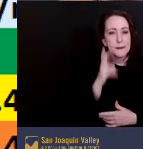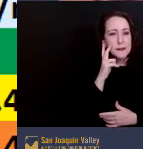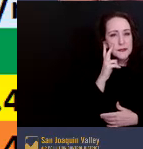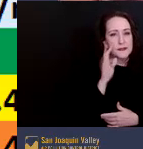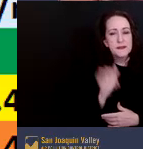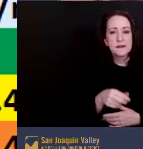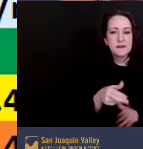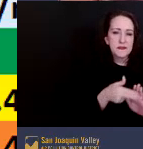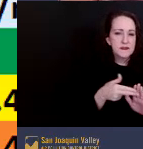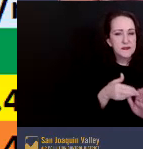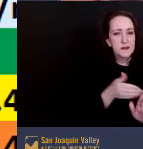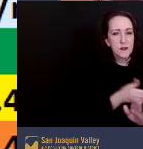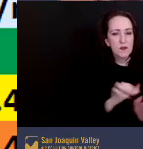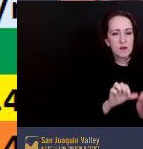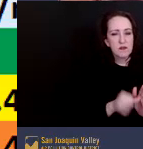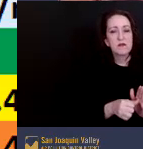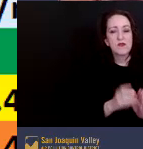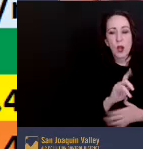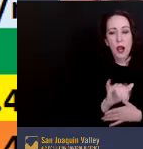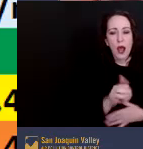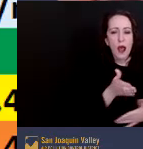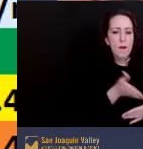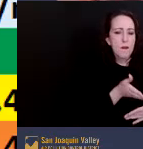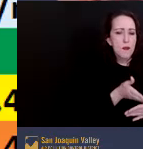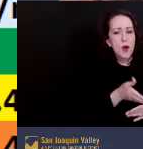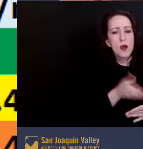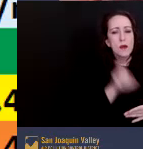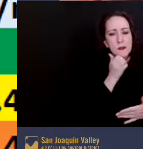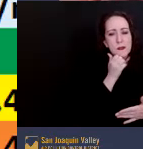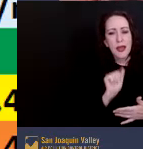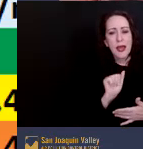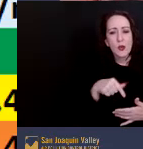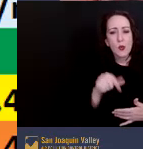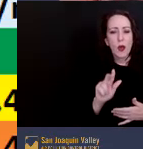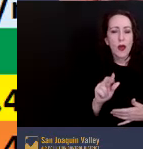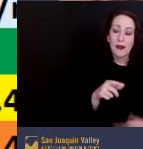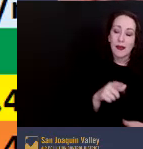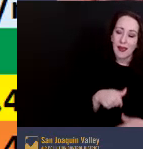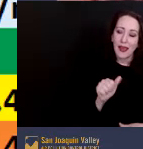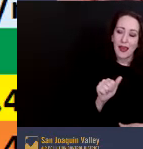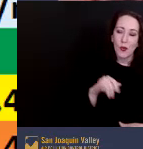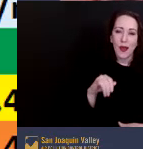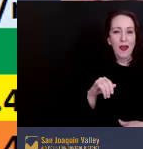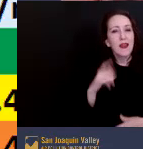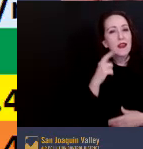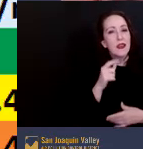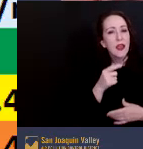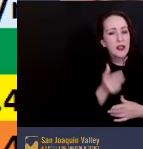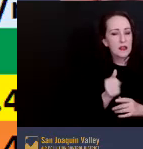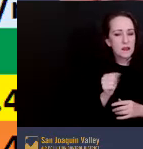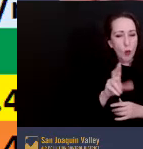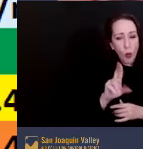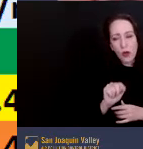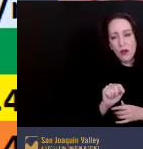I highlighted previously in July, some moderate daily AQI, and then later in the quarter in August and